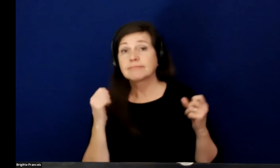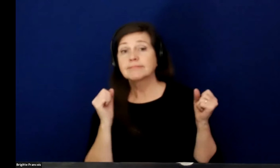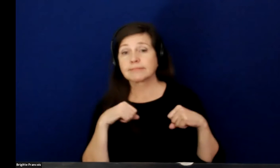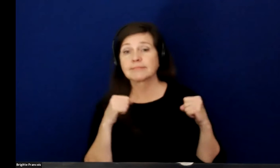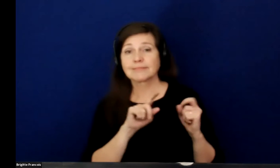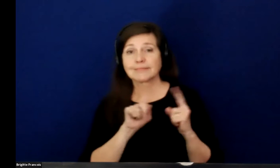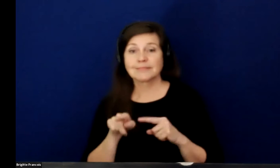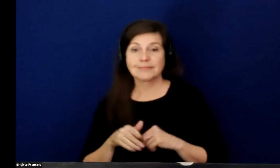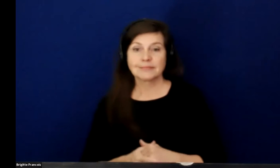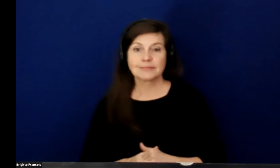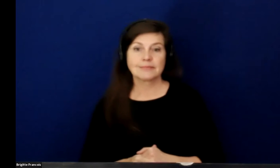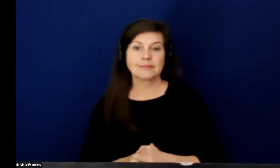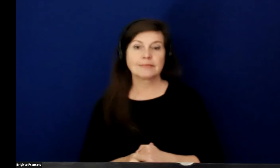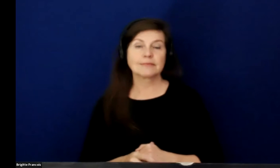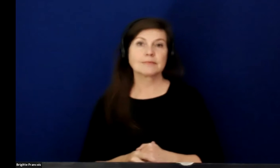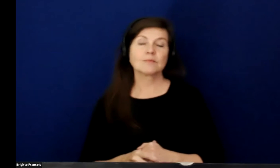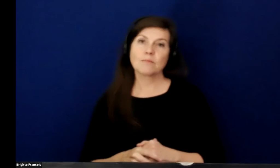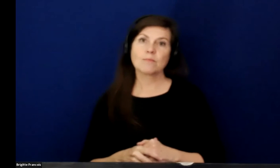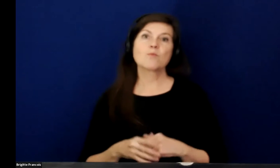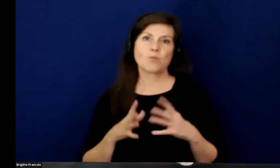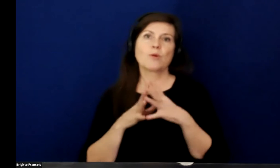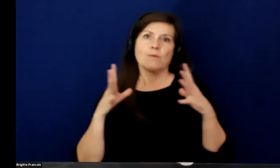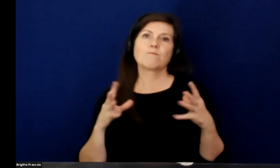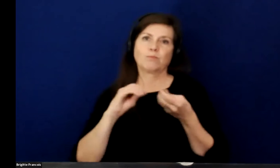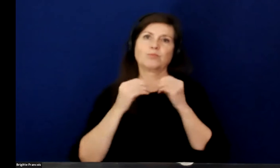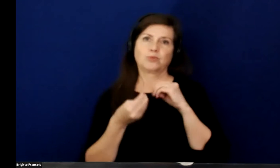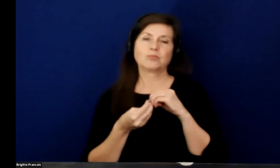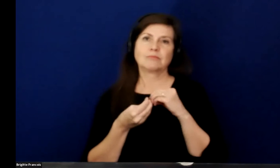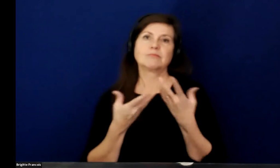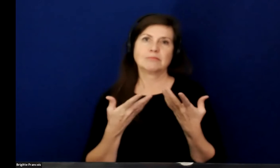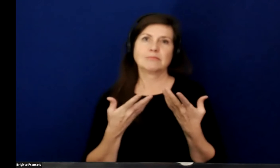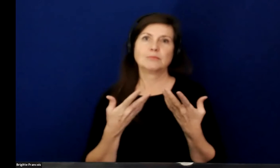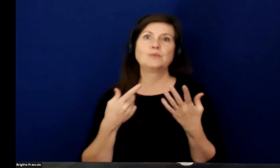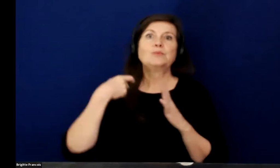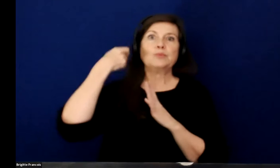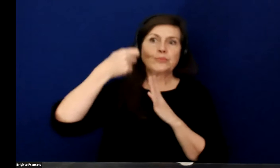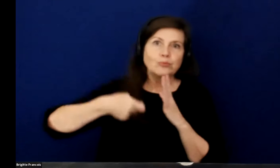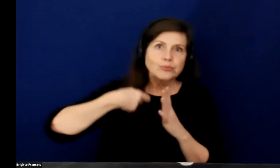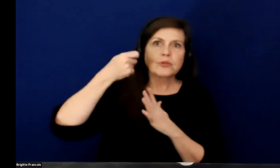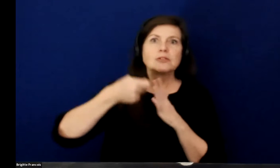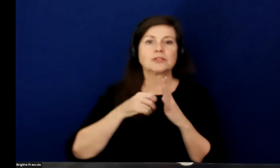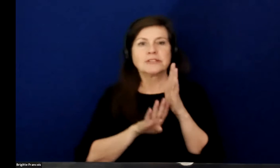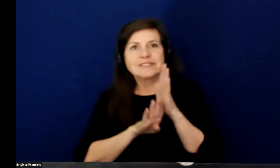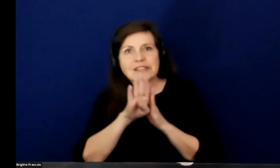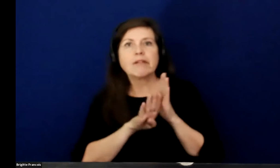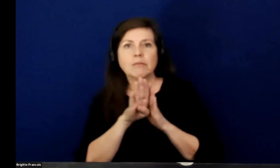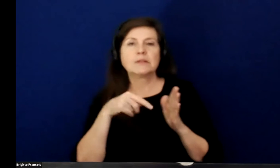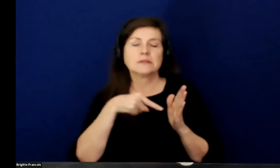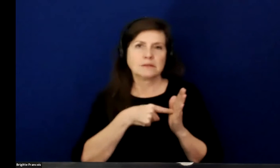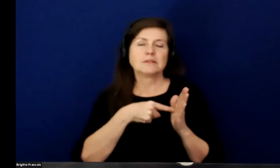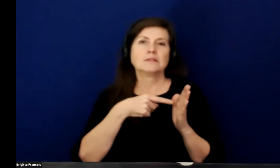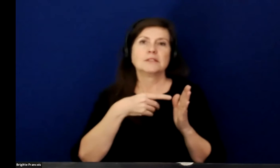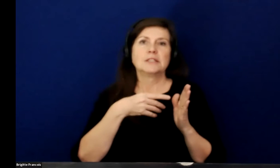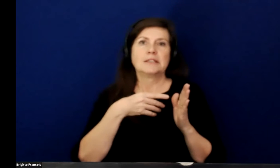a real problem that sometimes projects are or development processes are started